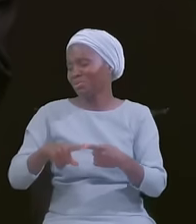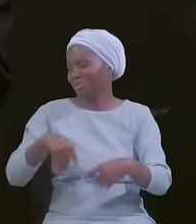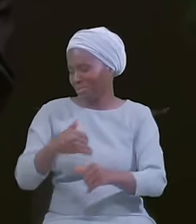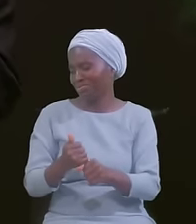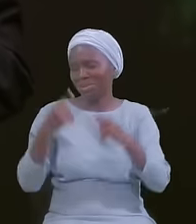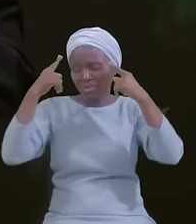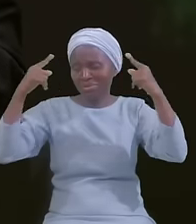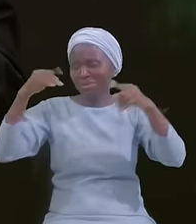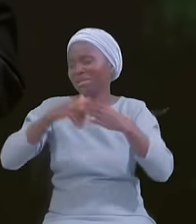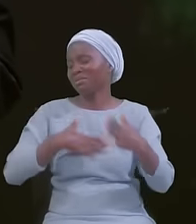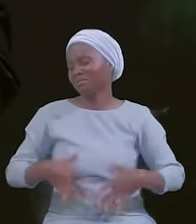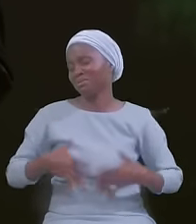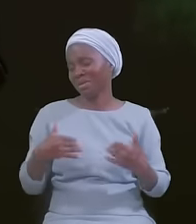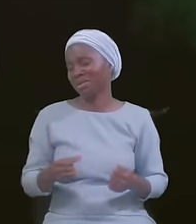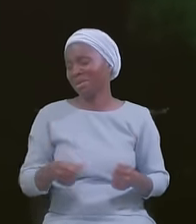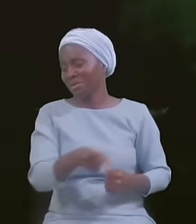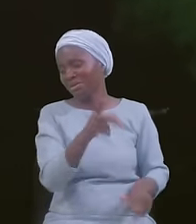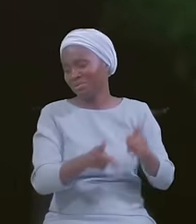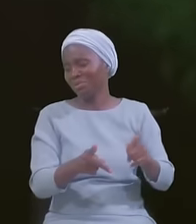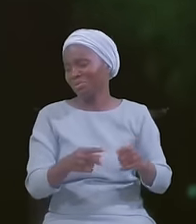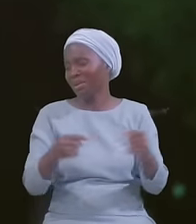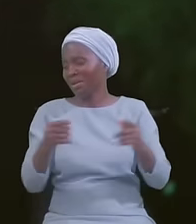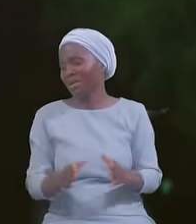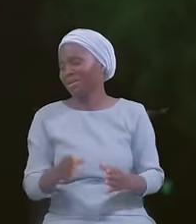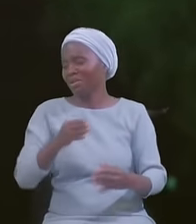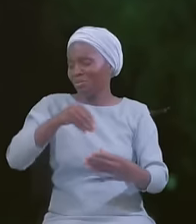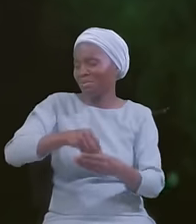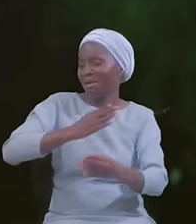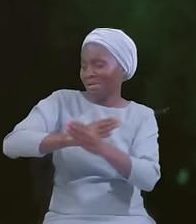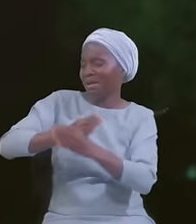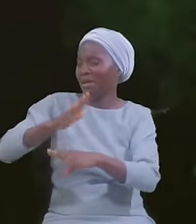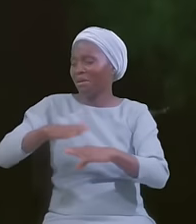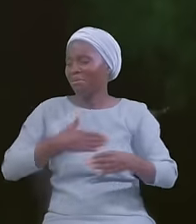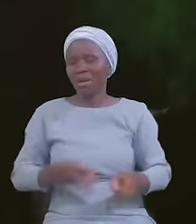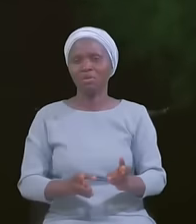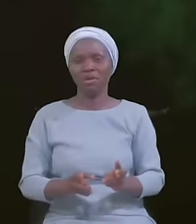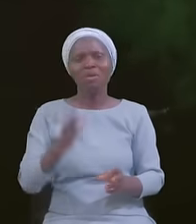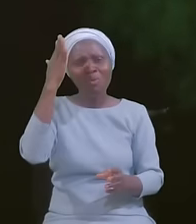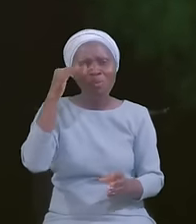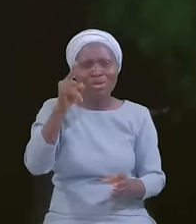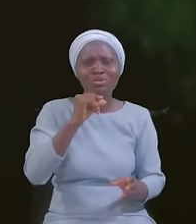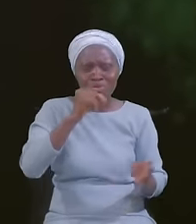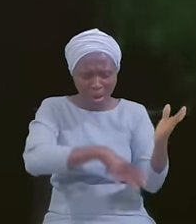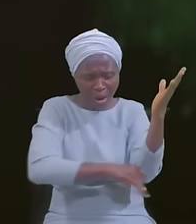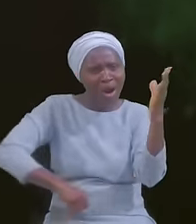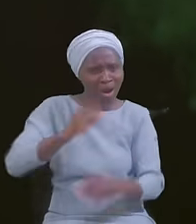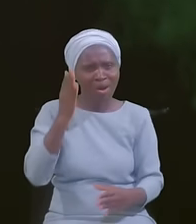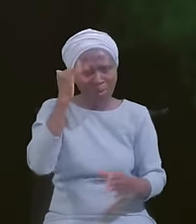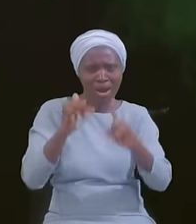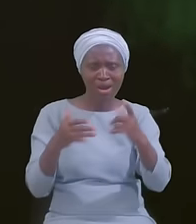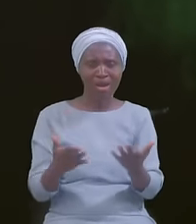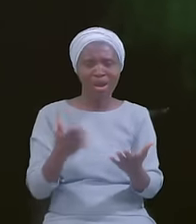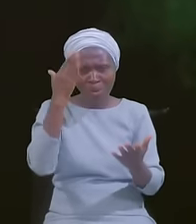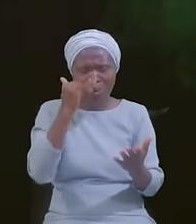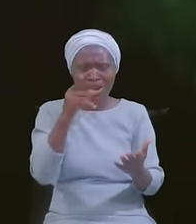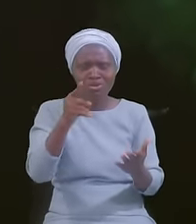And they always put that stumbling block in my way. Why don't you wrote it out? Tonight, why don't you pull it